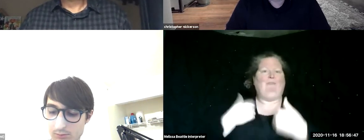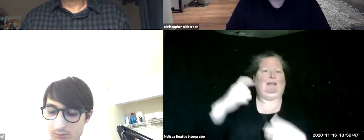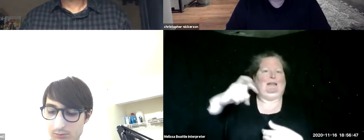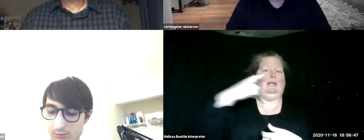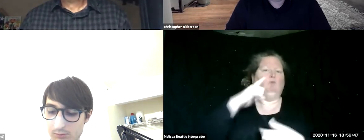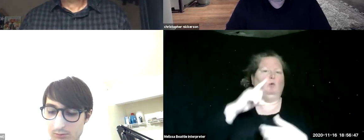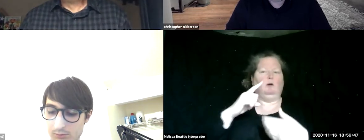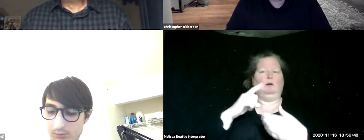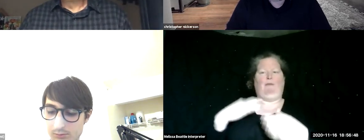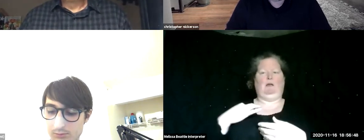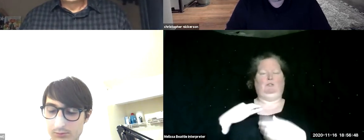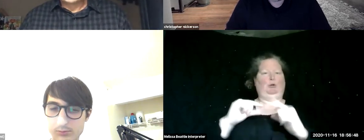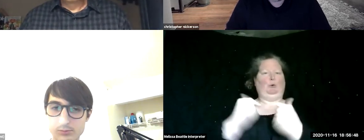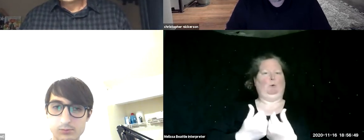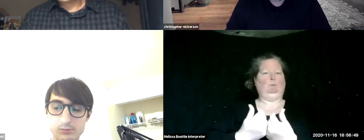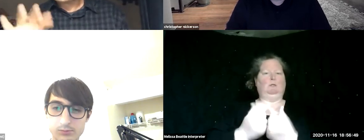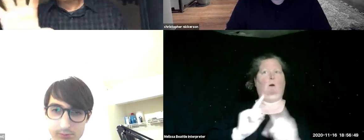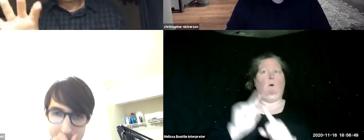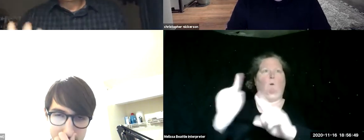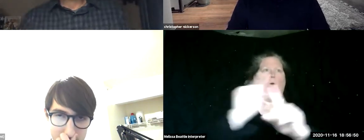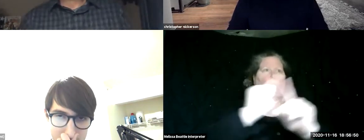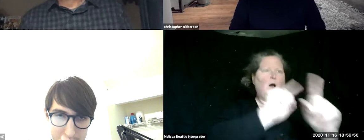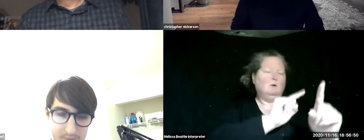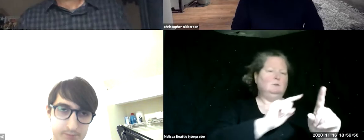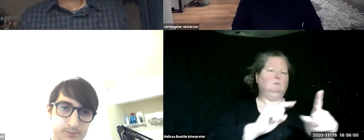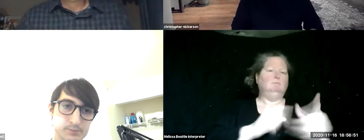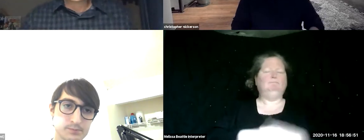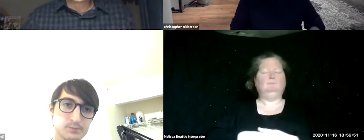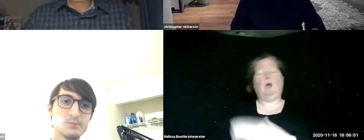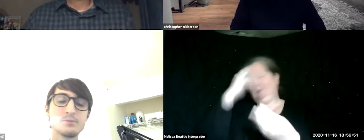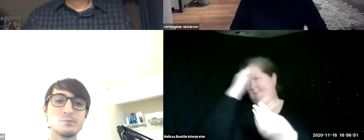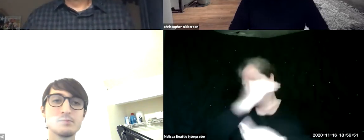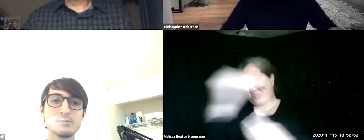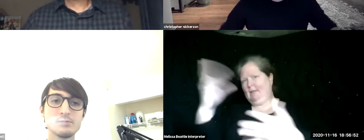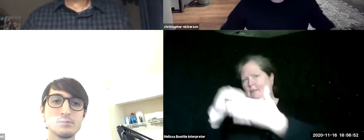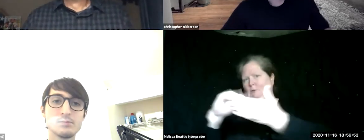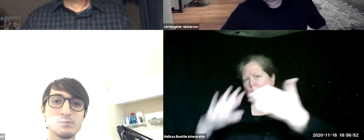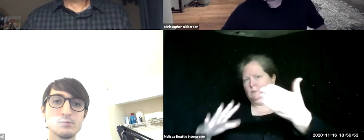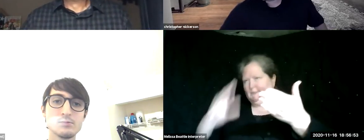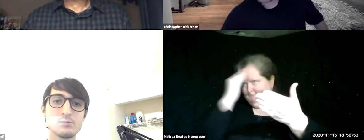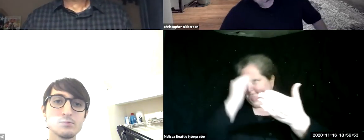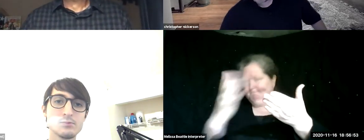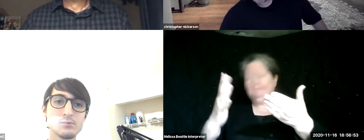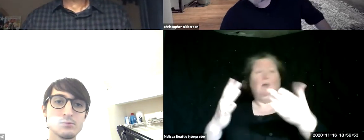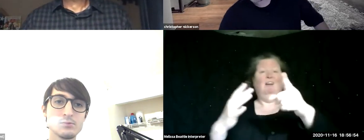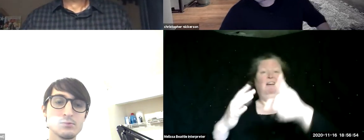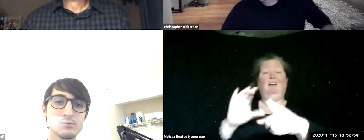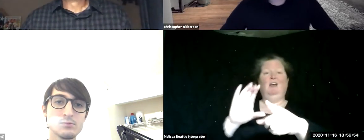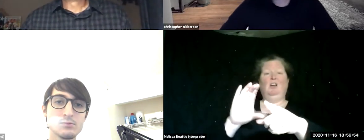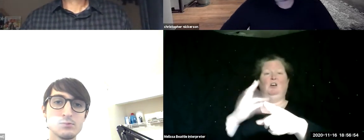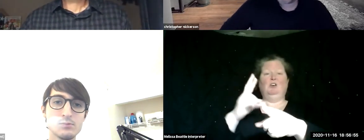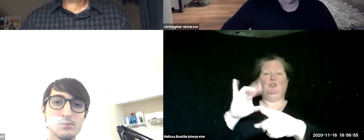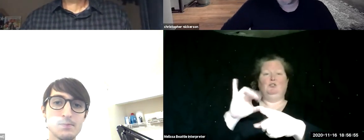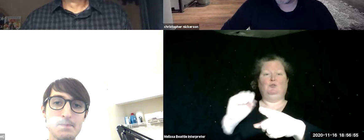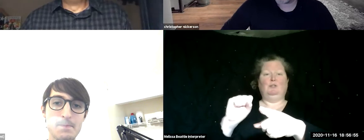talk the talk. Yeah, totally. So I'm putting it out there for the students here. Come up with that. I love it. Yeah. I mean, you know,